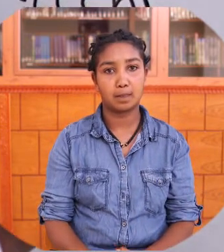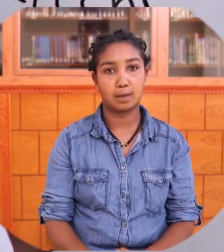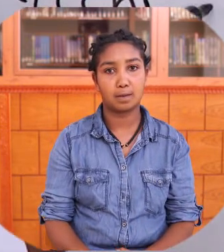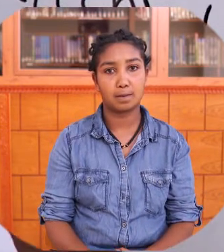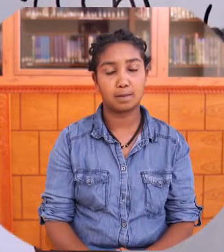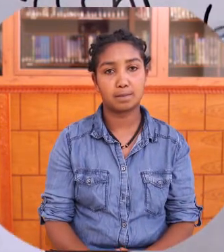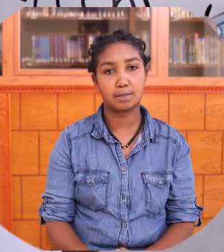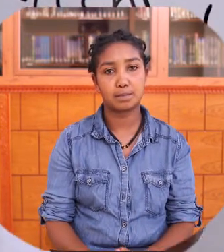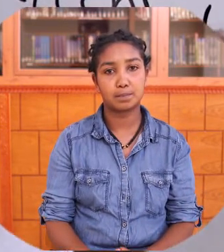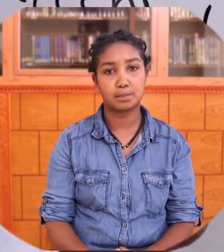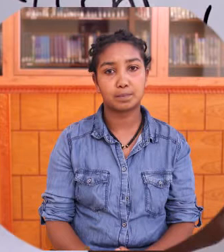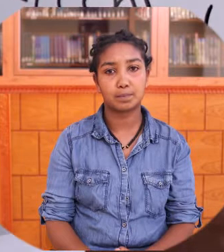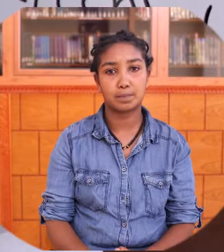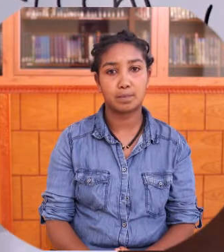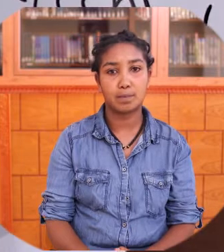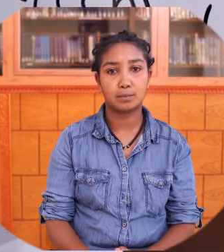live